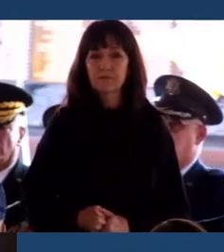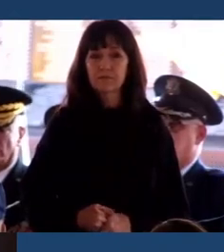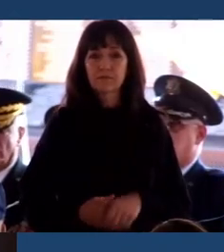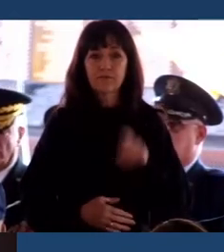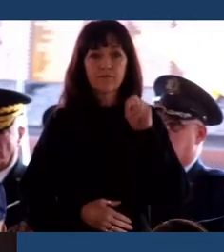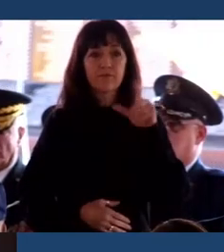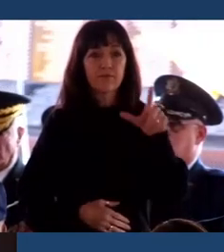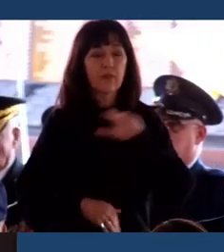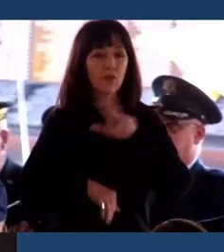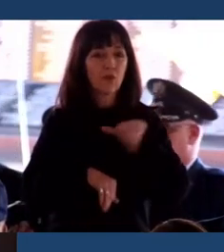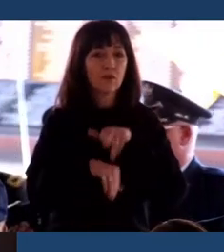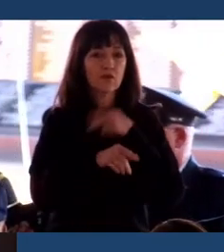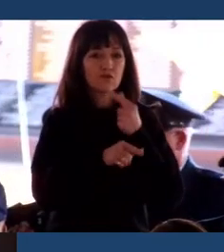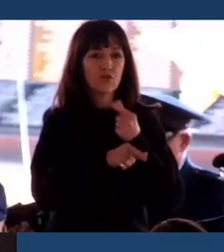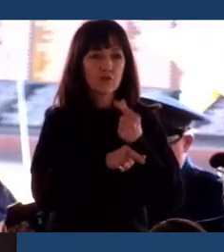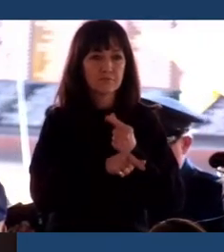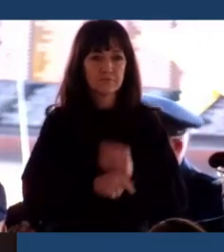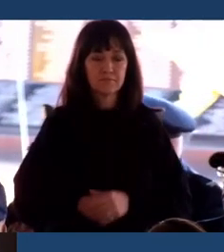Delaware National Guard.